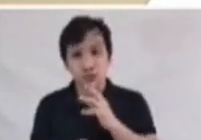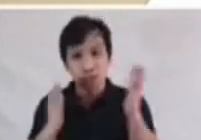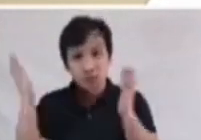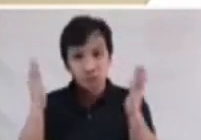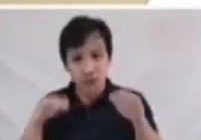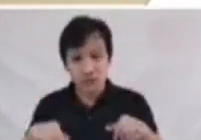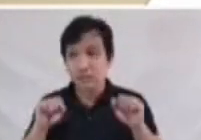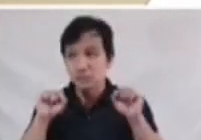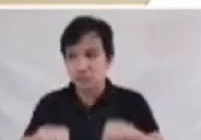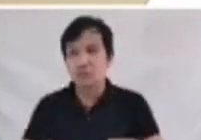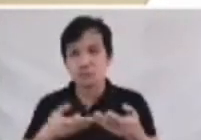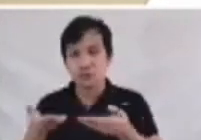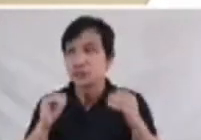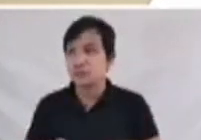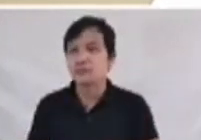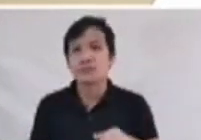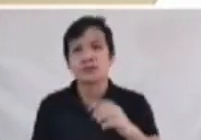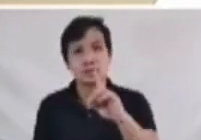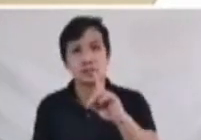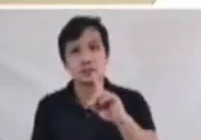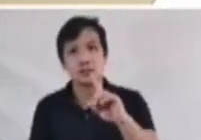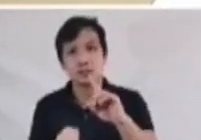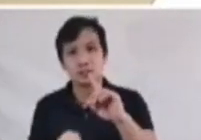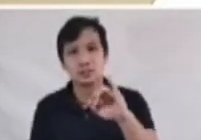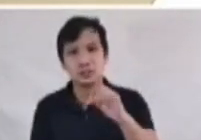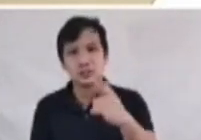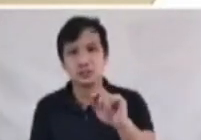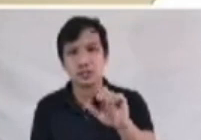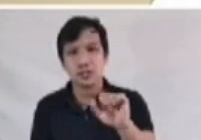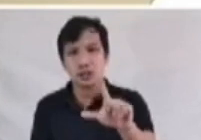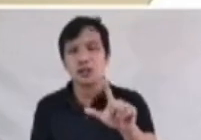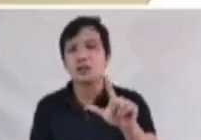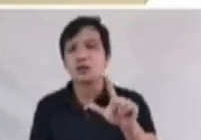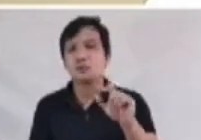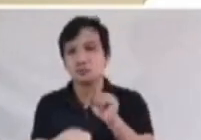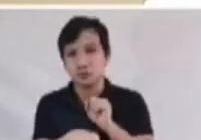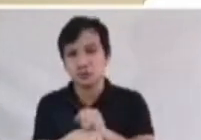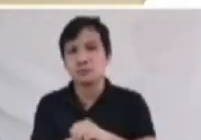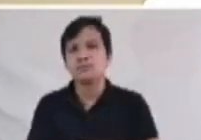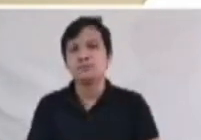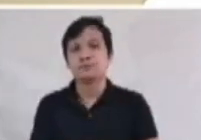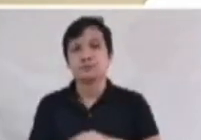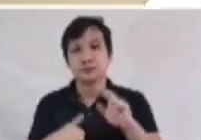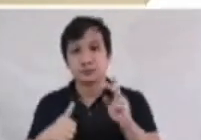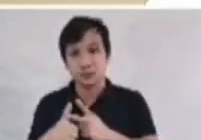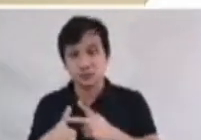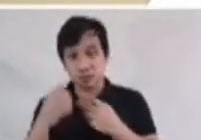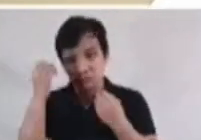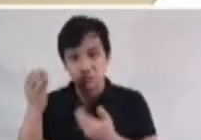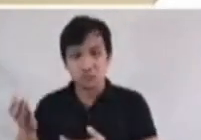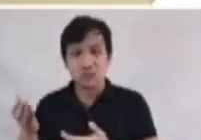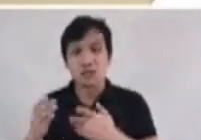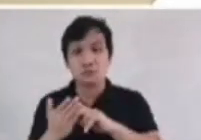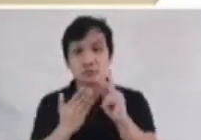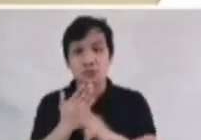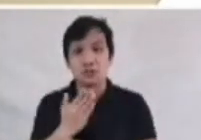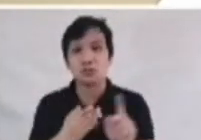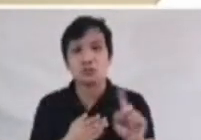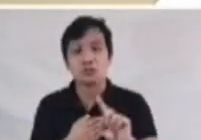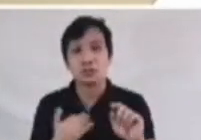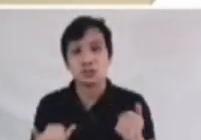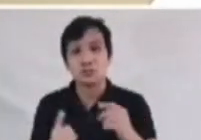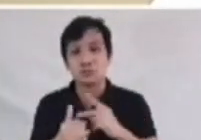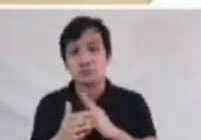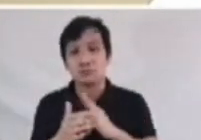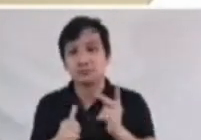with the guidelines issued by the DWH. Na-approvean din po na siyempre dahil allowed na ito mga